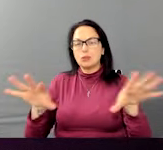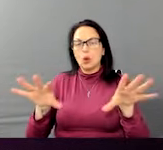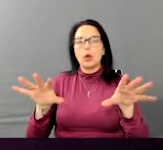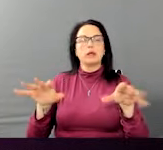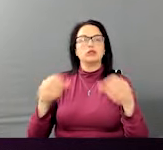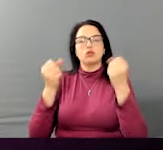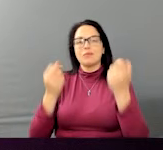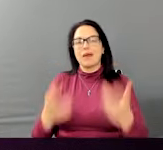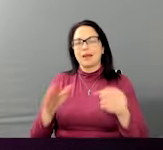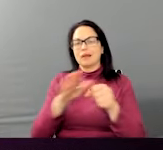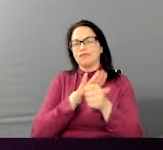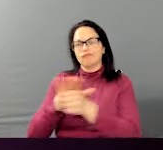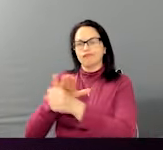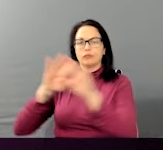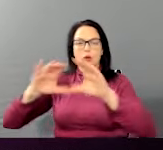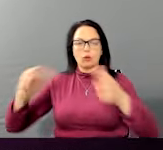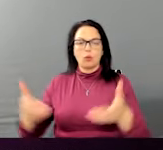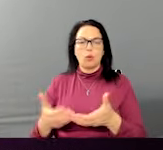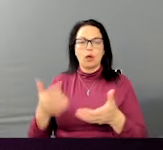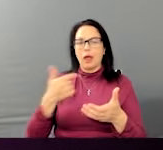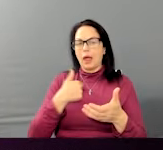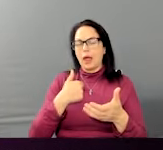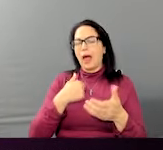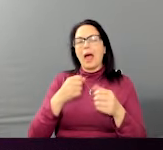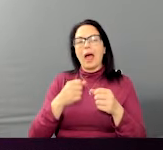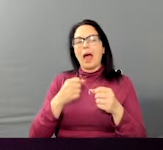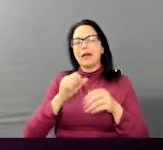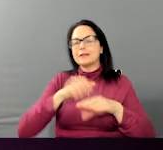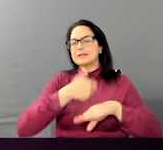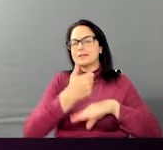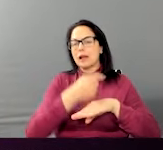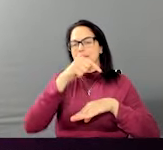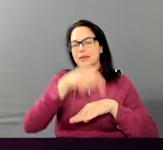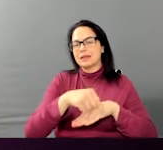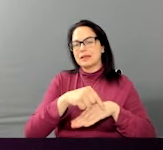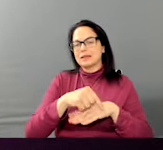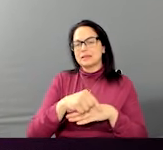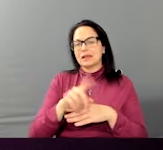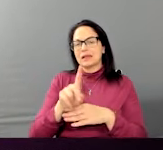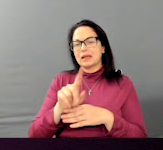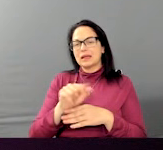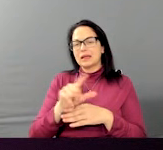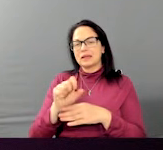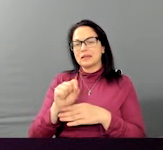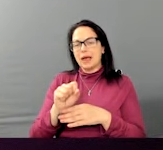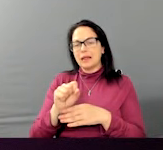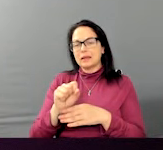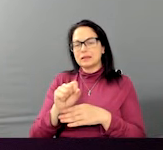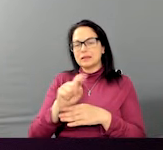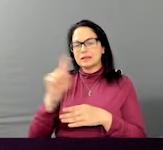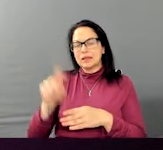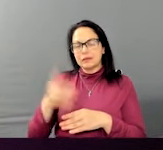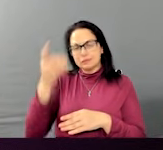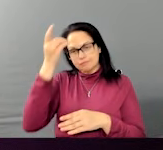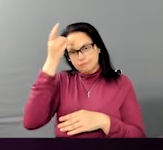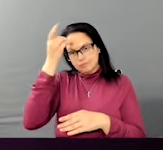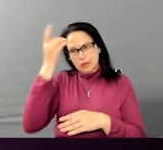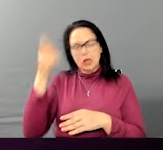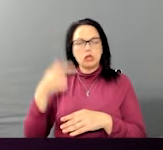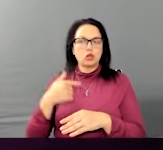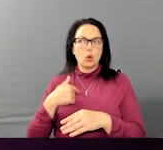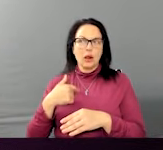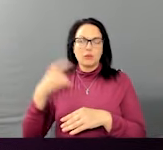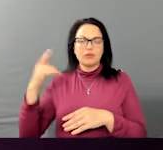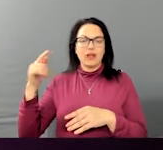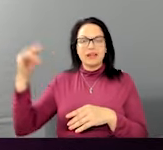I deployed this particular app just to Dallas, Texas. And so coming from Virginia to Dallas on a desktop with a cable